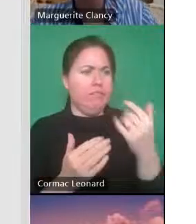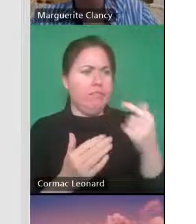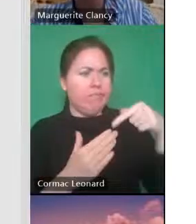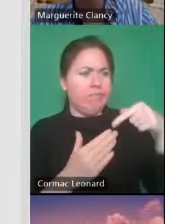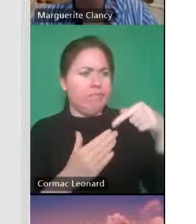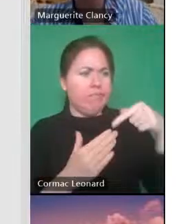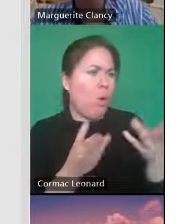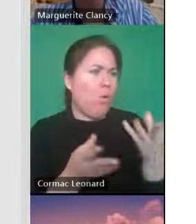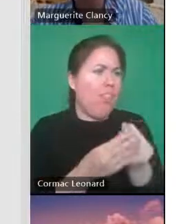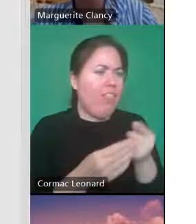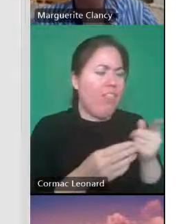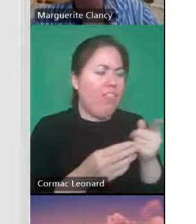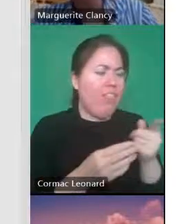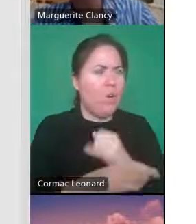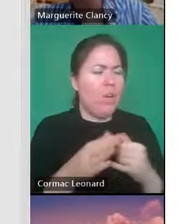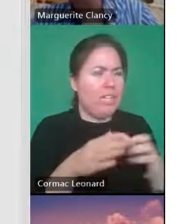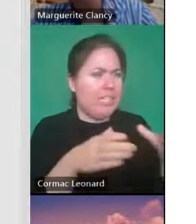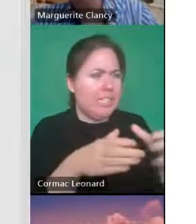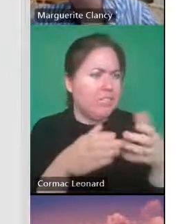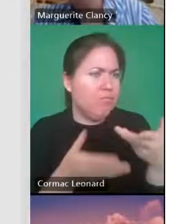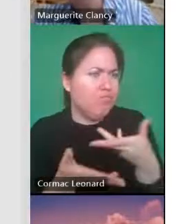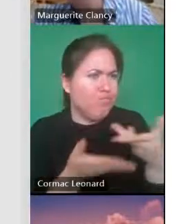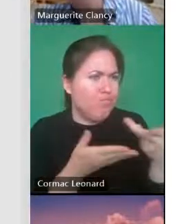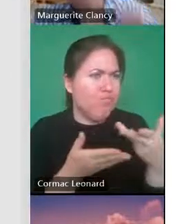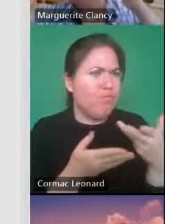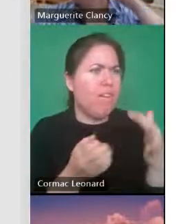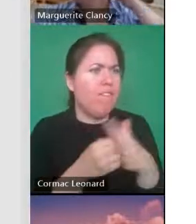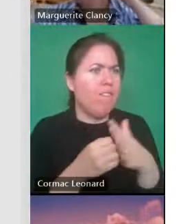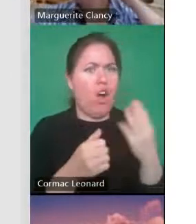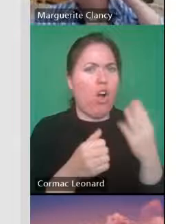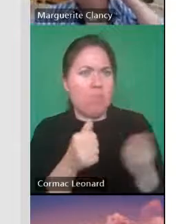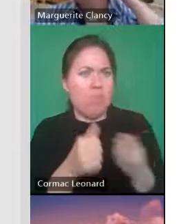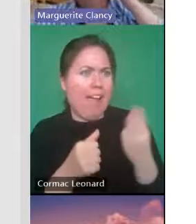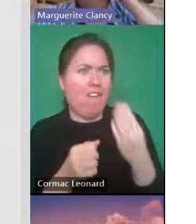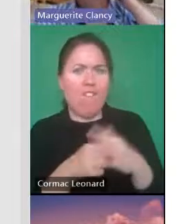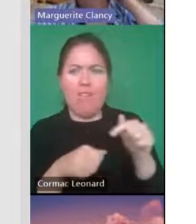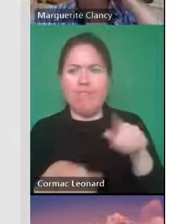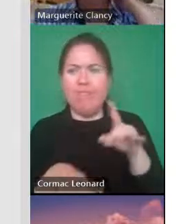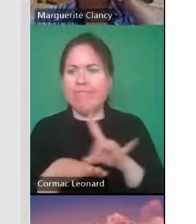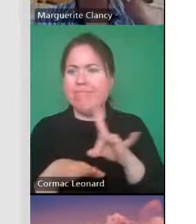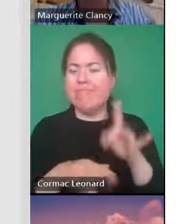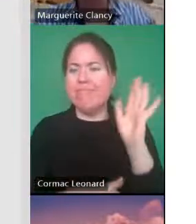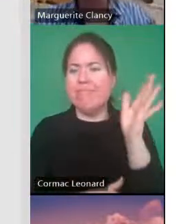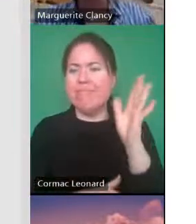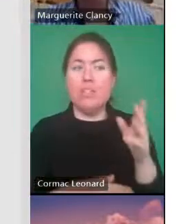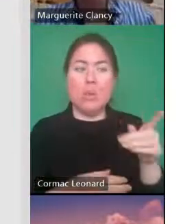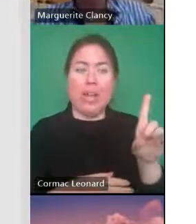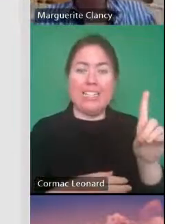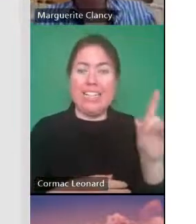organisations through the preparedness work we're doing with the likes of DFI and the